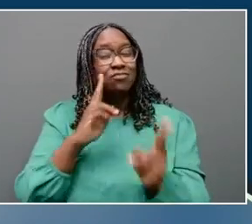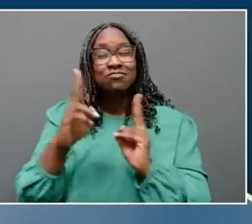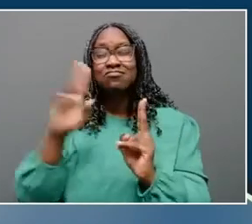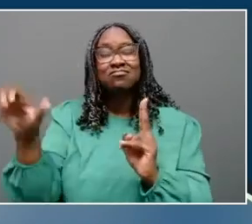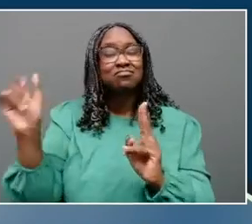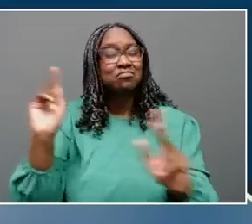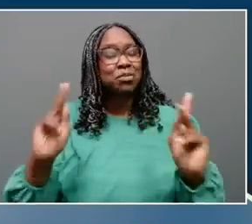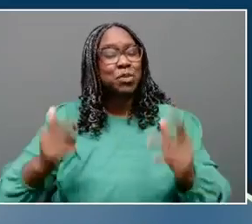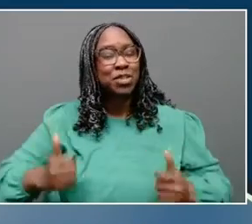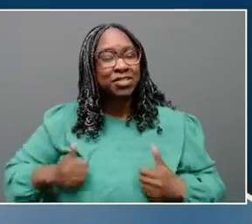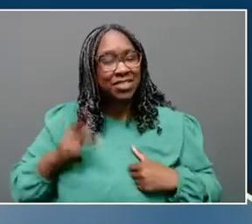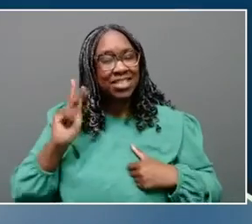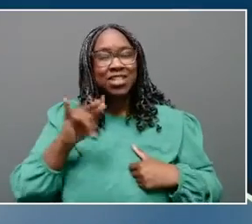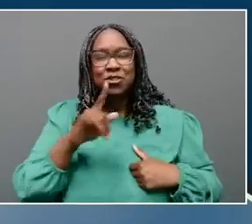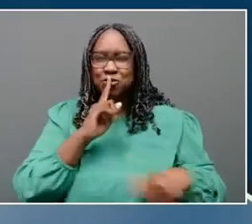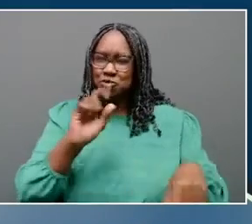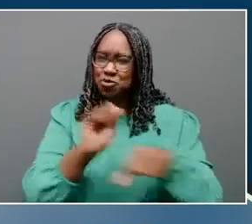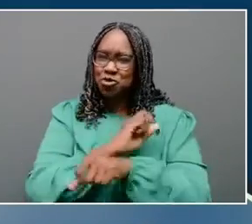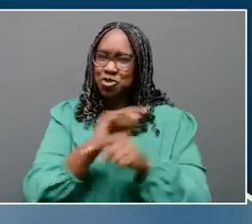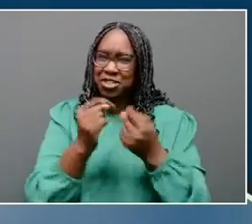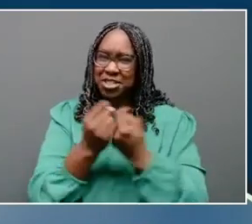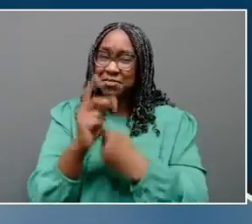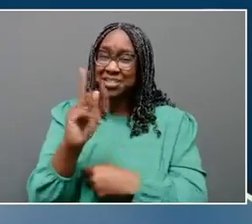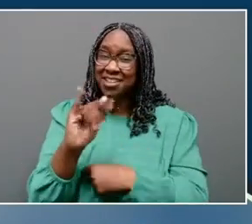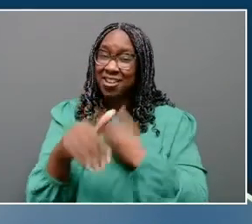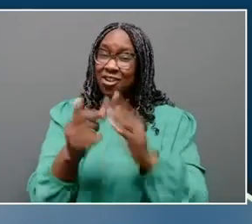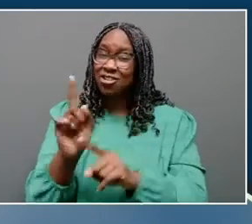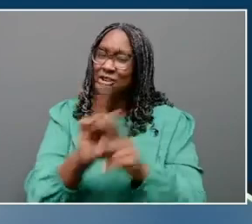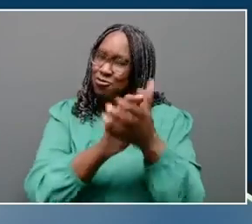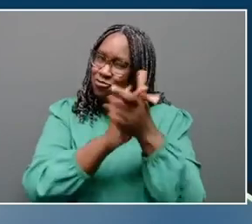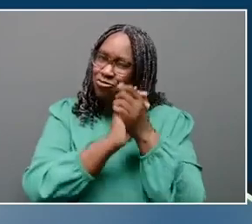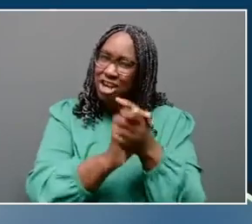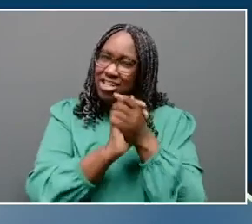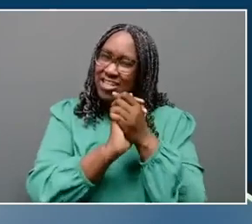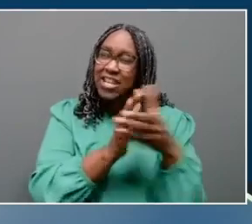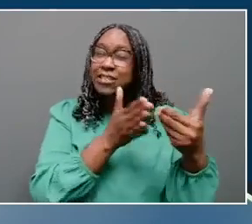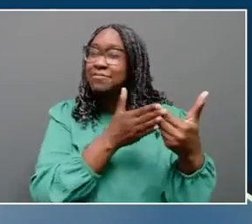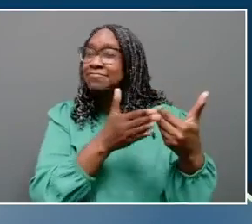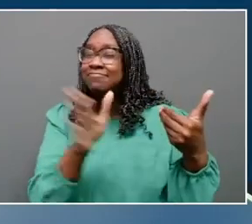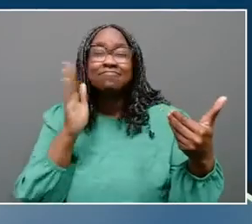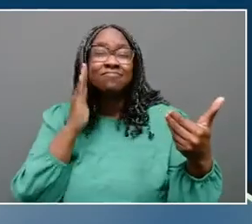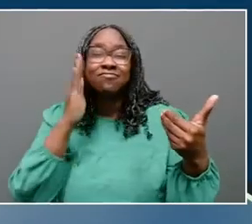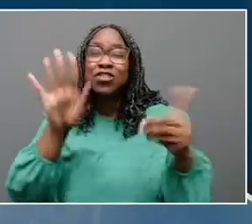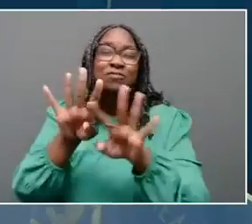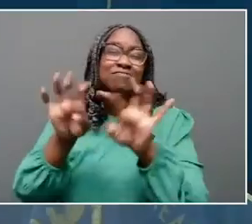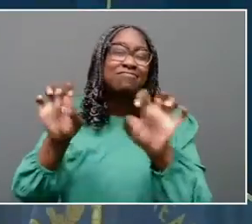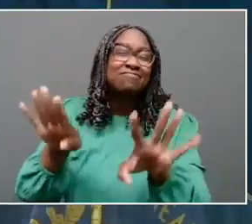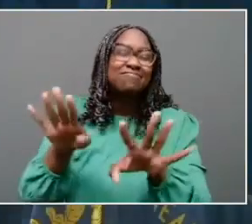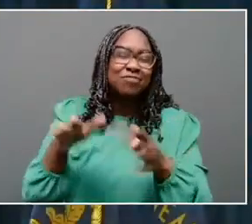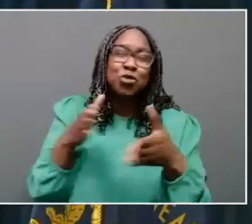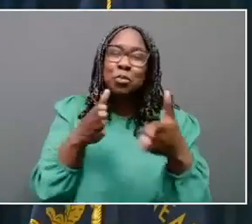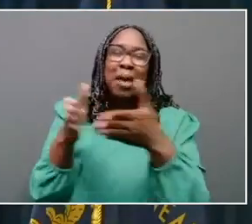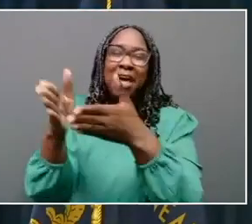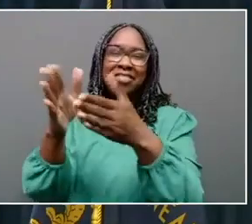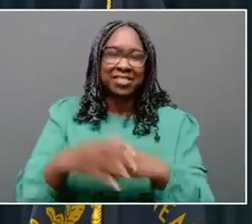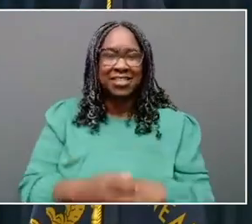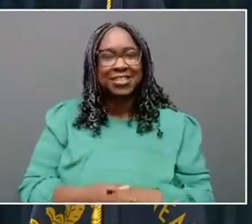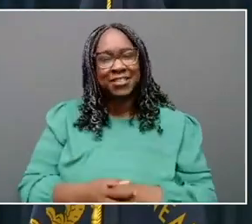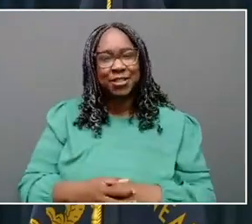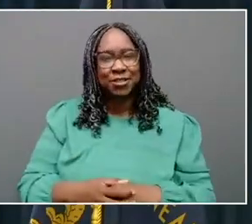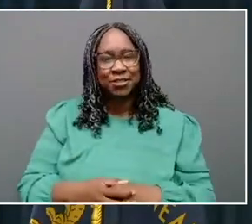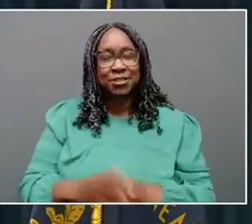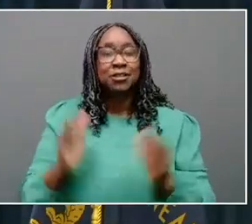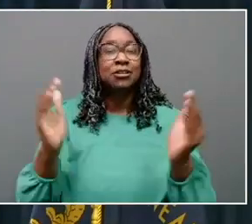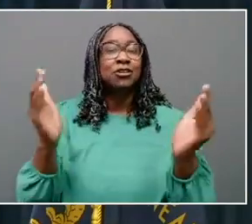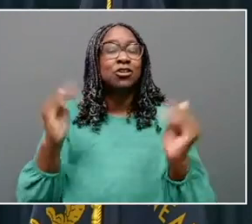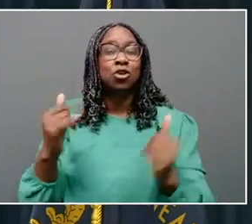true Team Kentucky All-Star. Congratulations on whatever comes next in your path. All right, we'll move on to questions. We